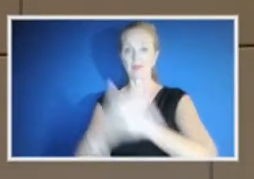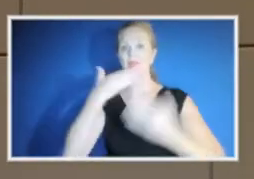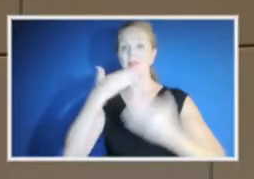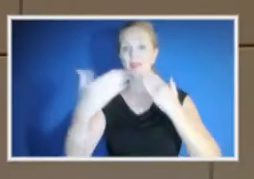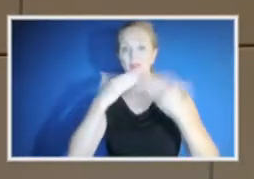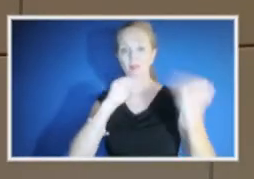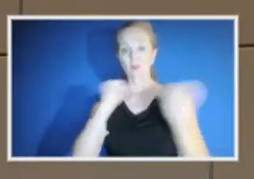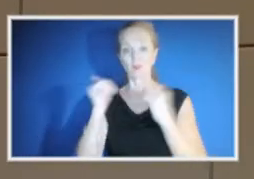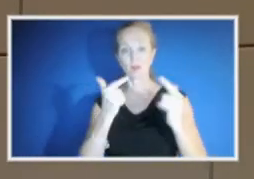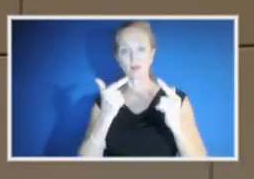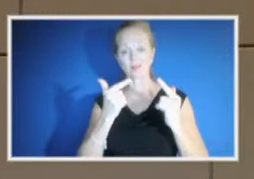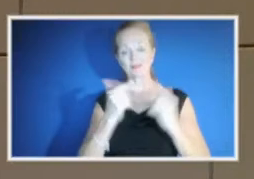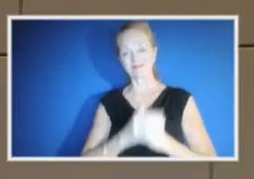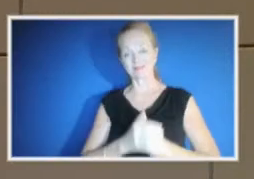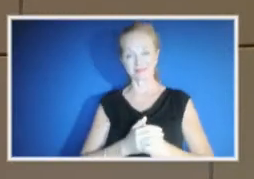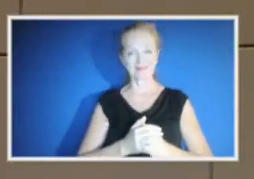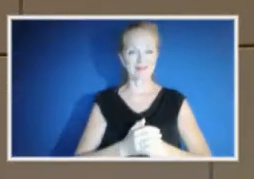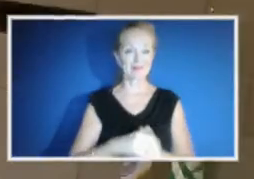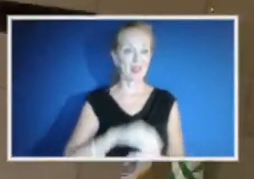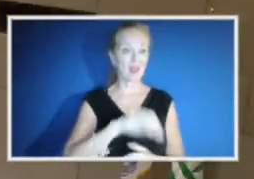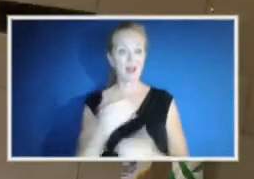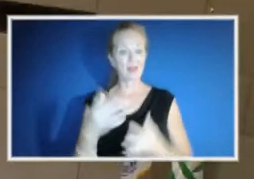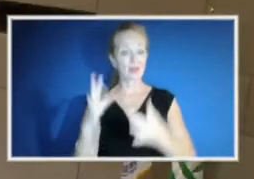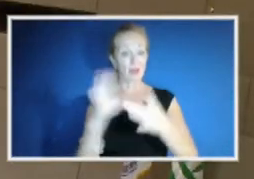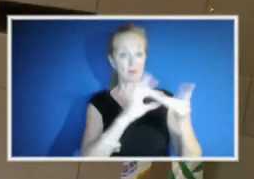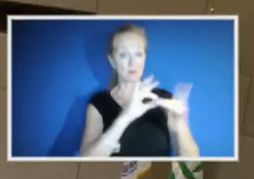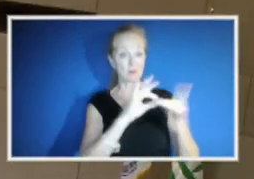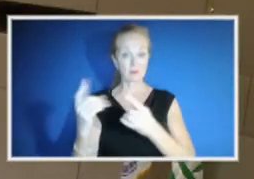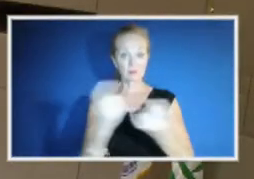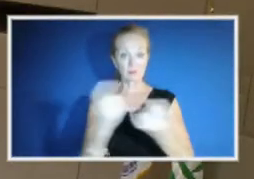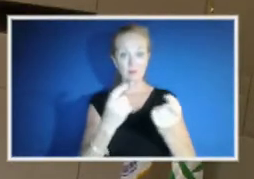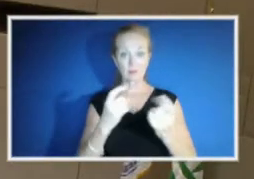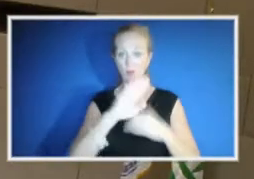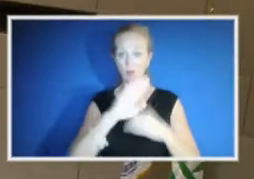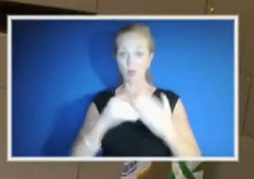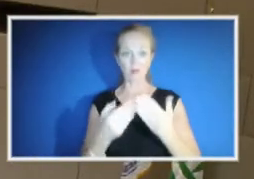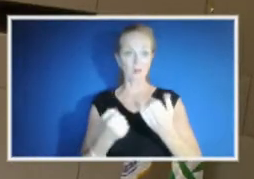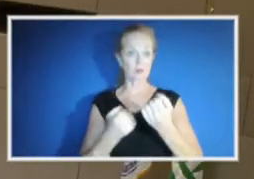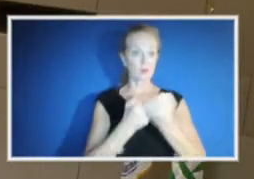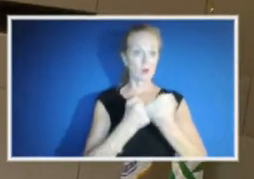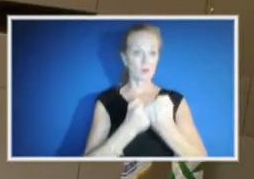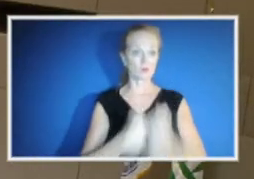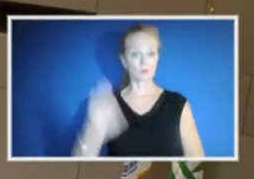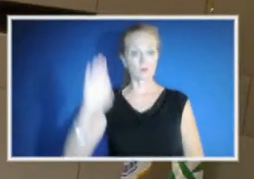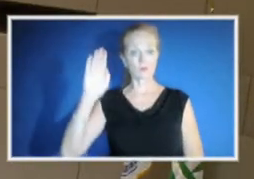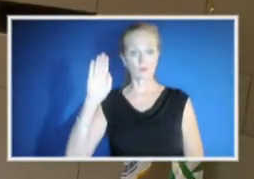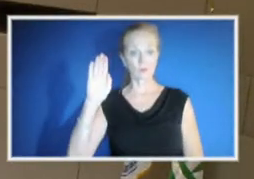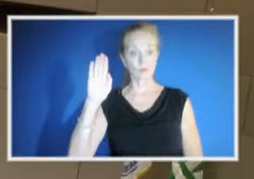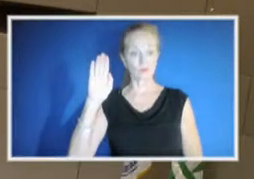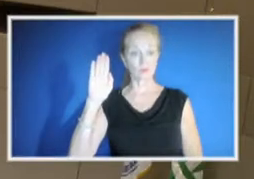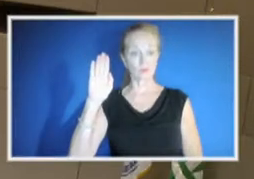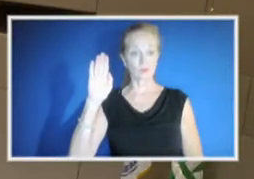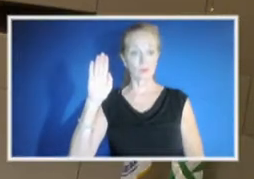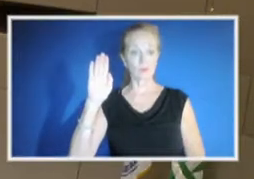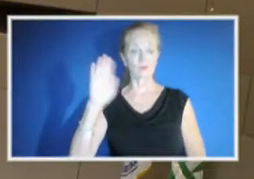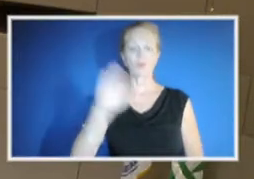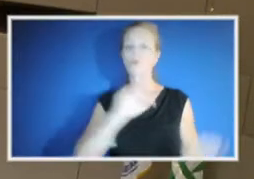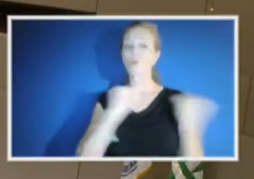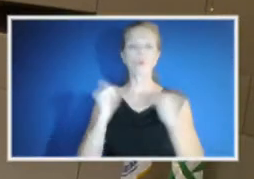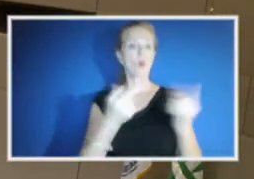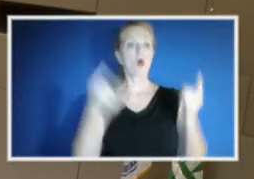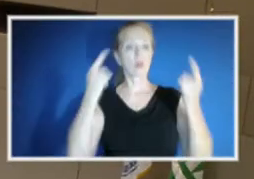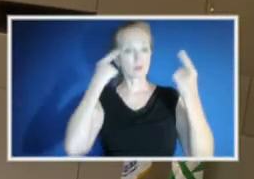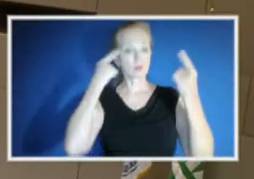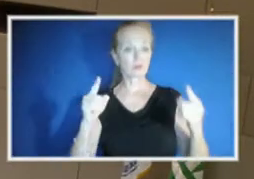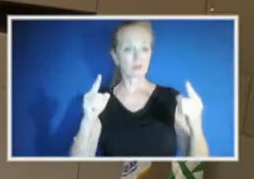Ms. Mayfield. Any other comments? Hearing none, all in favor of the item, please raise your hand. And that is unanimous vote. Oh,